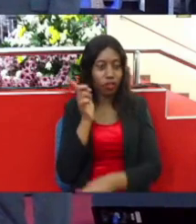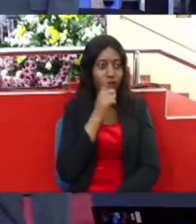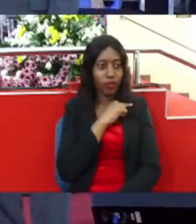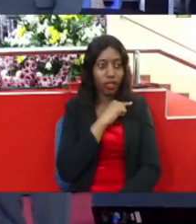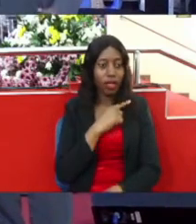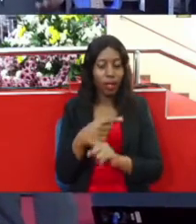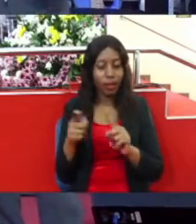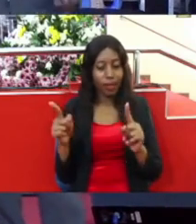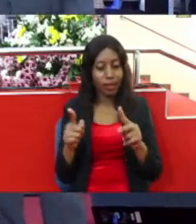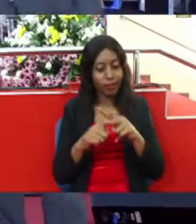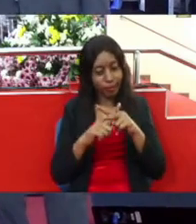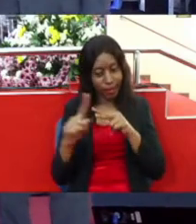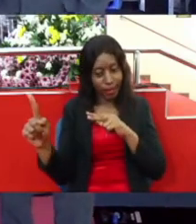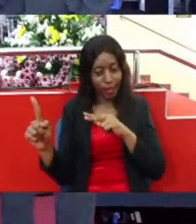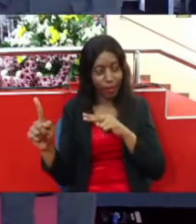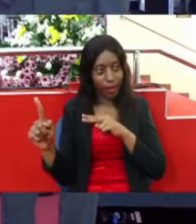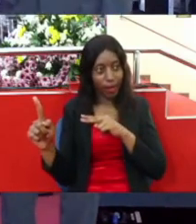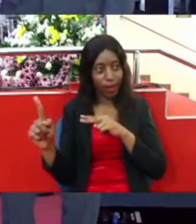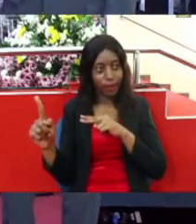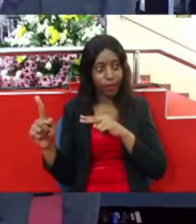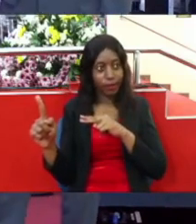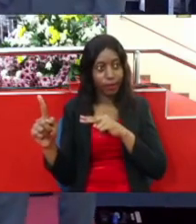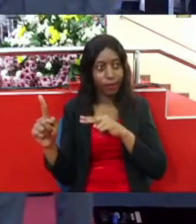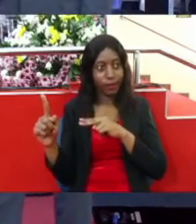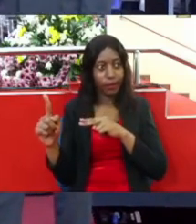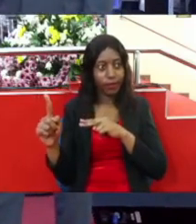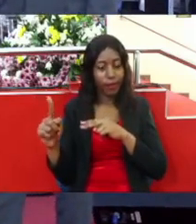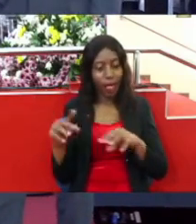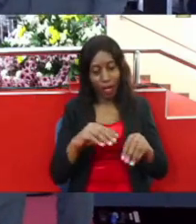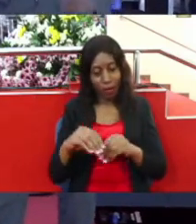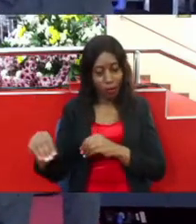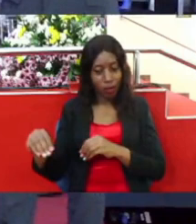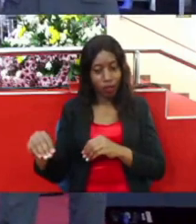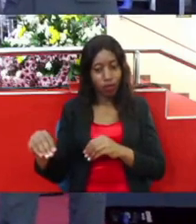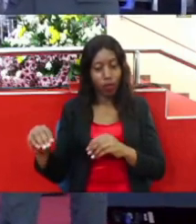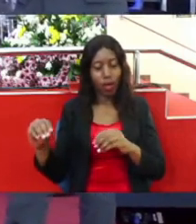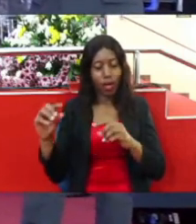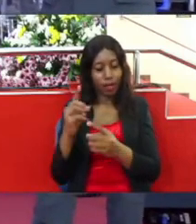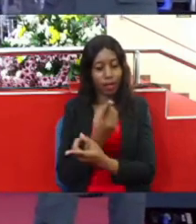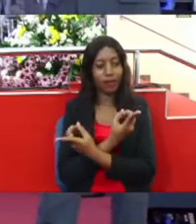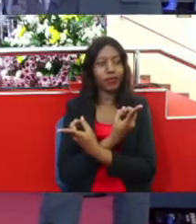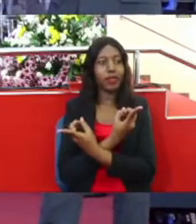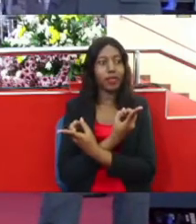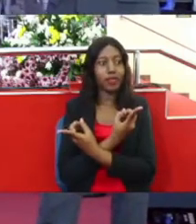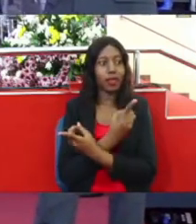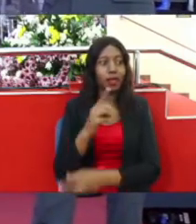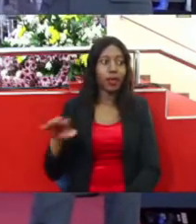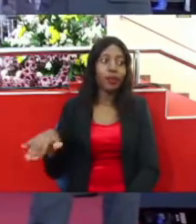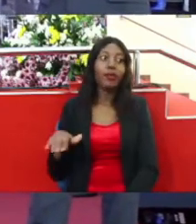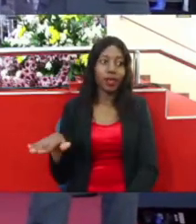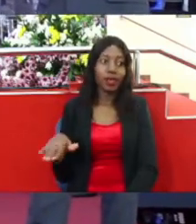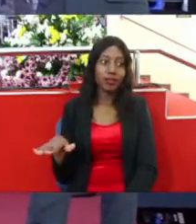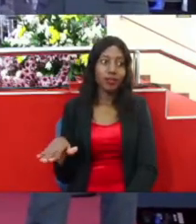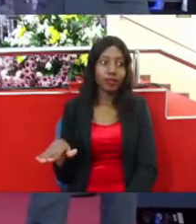to run away. Lakini anaamua kutoroka. He actually went the opposite direction. God had sent him to go to Nineveh.